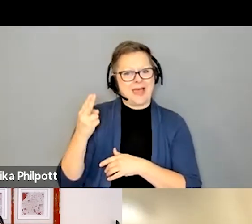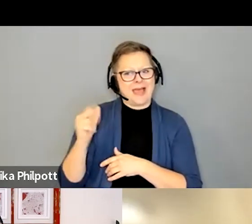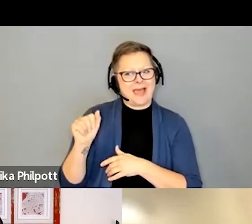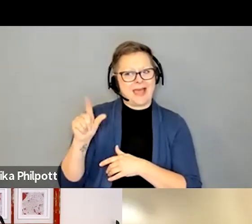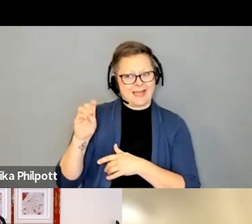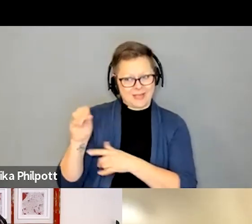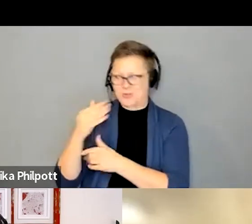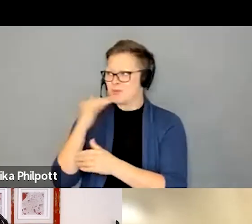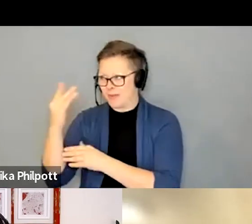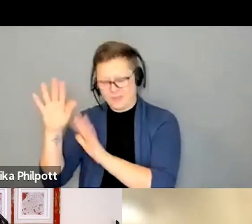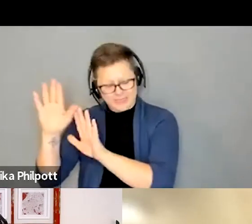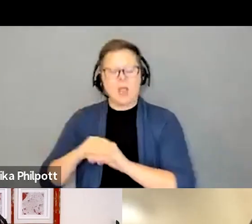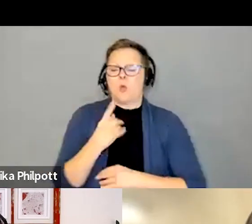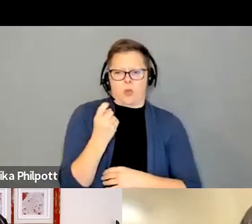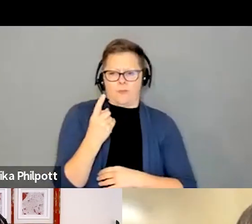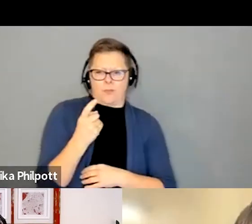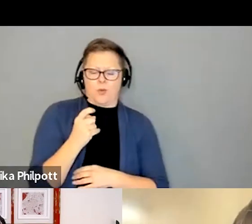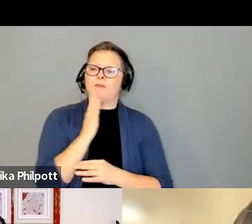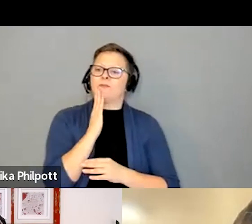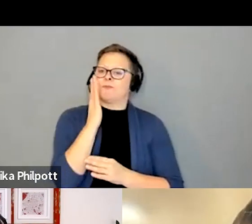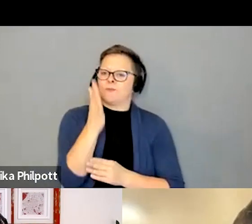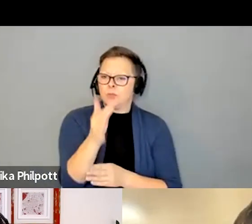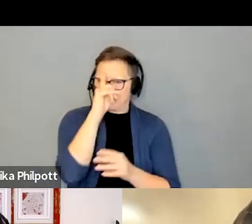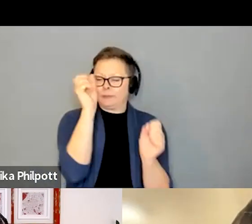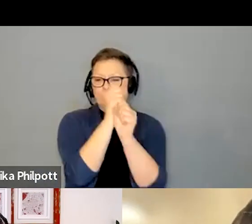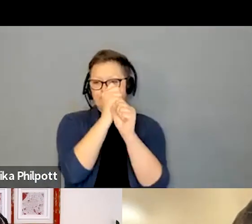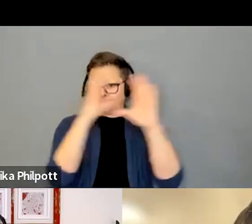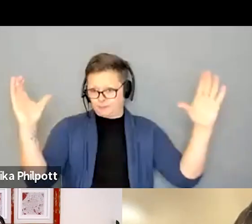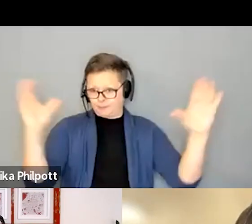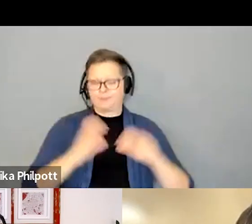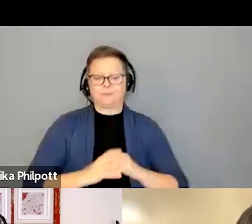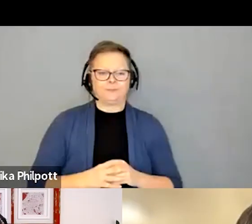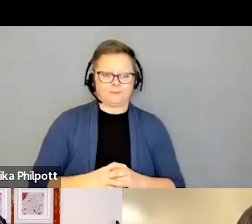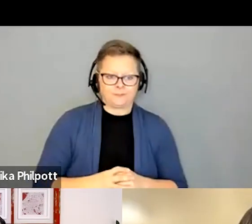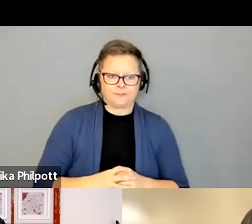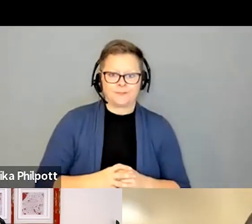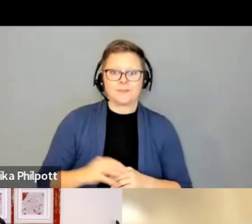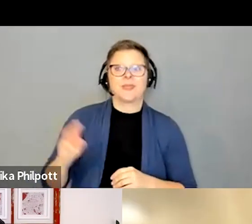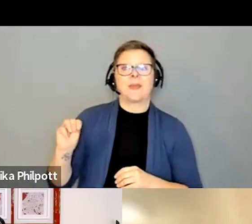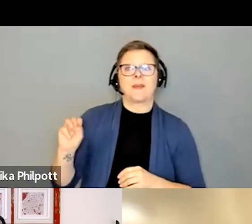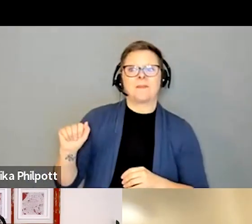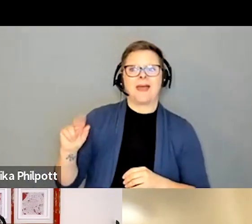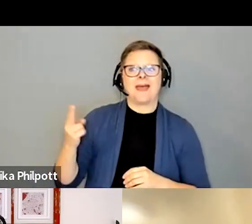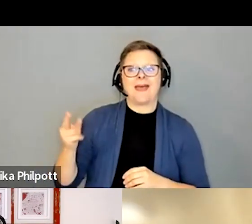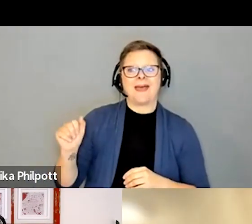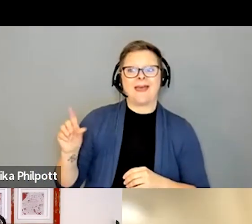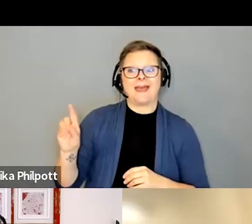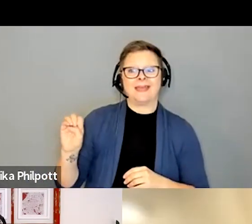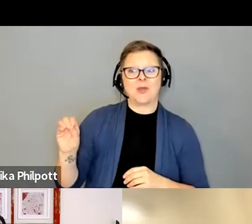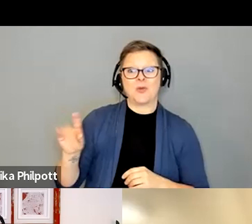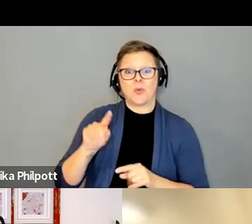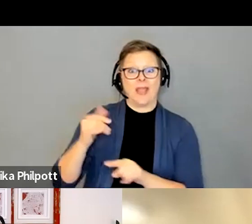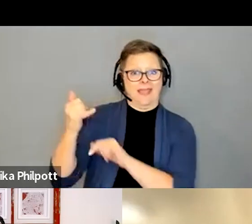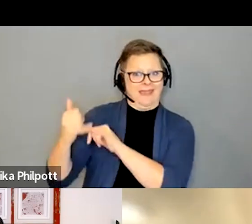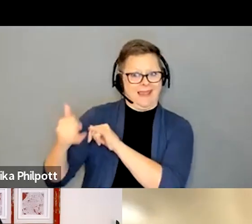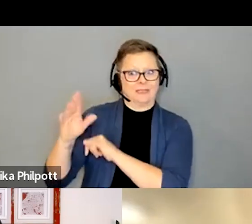terms of the future. And I'll give Mahadeo the last word again, just so I'll start with Ben